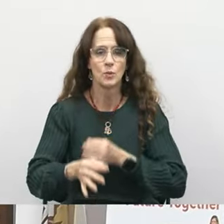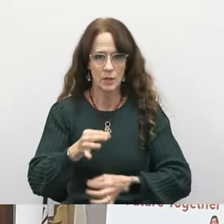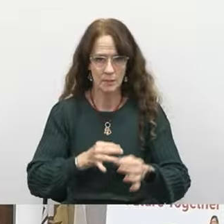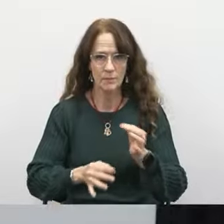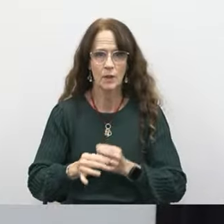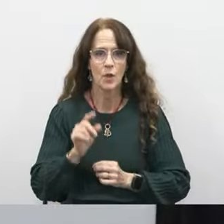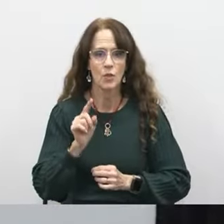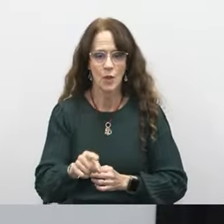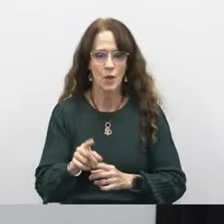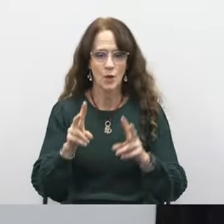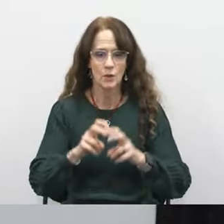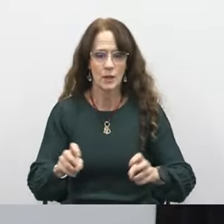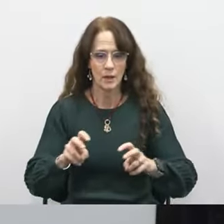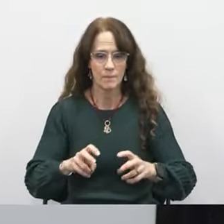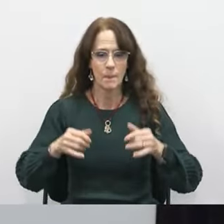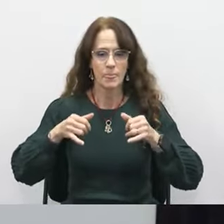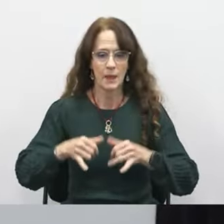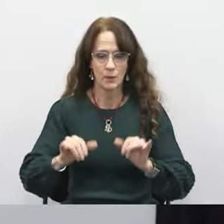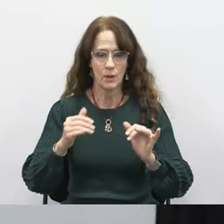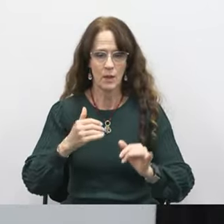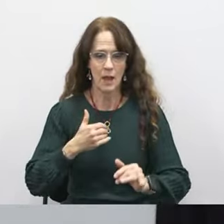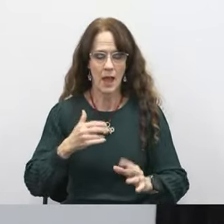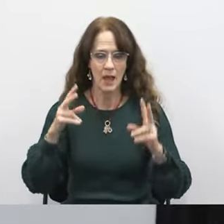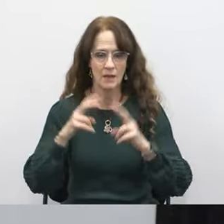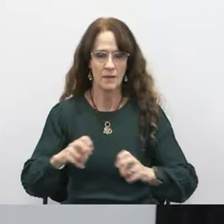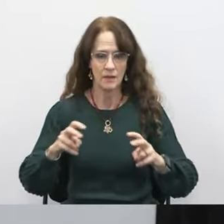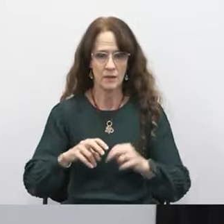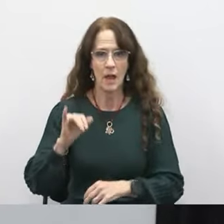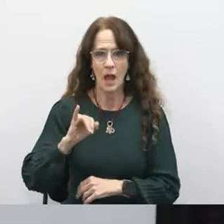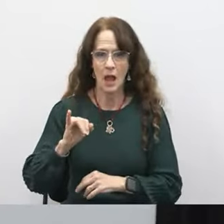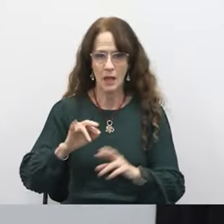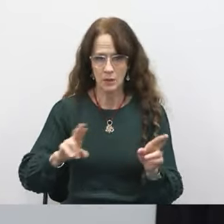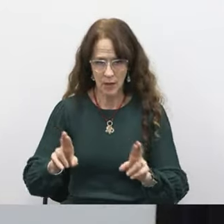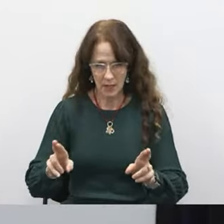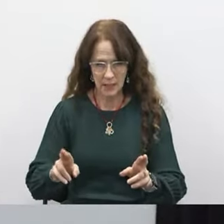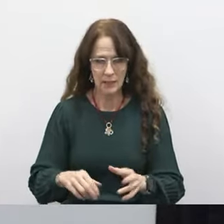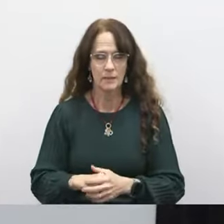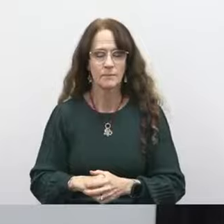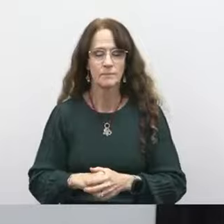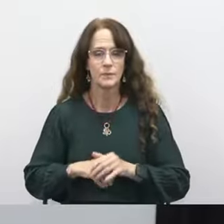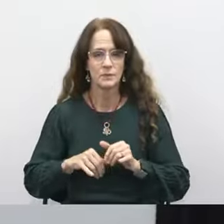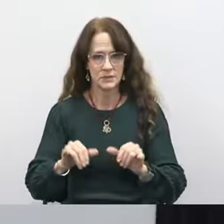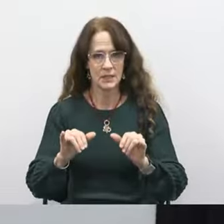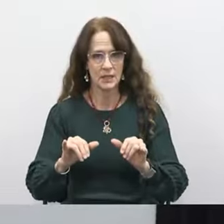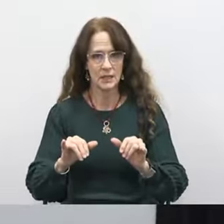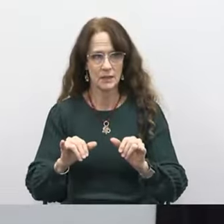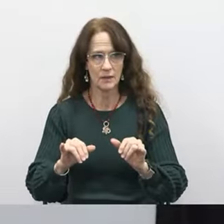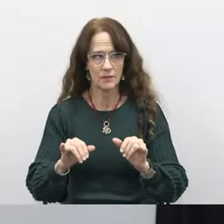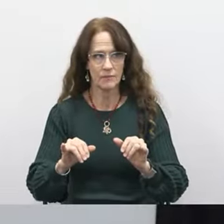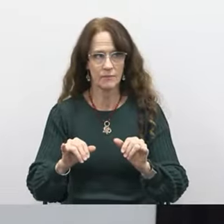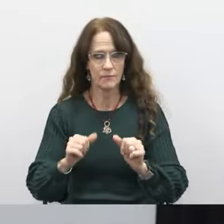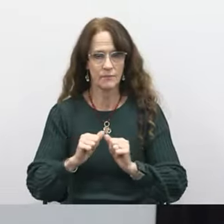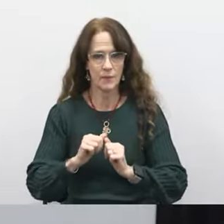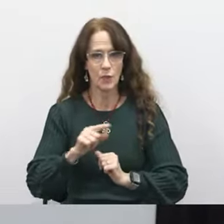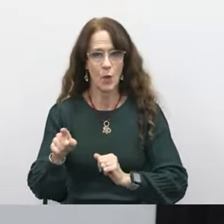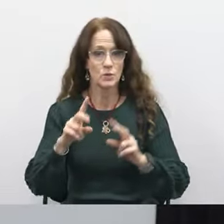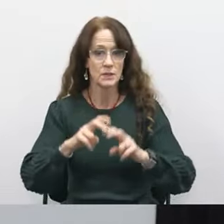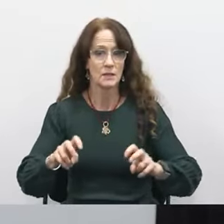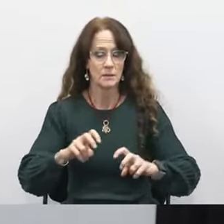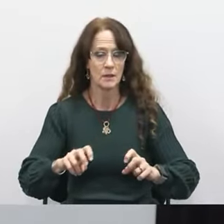those assessments. We still have assessments in iReady. We still, so those assessments are still,